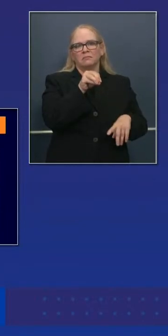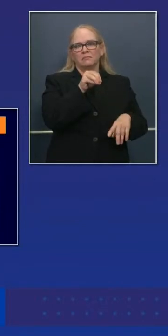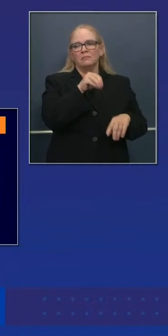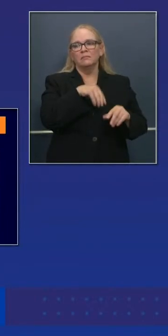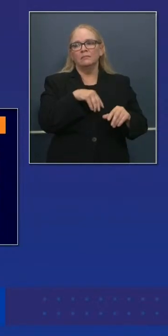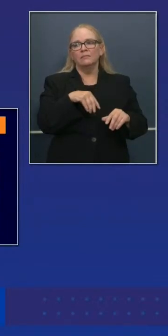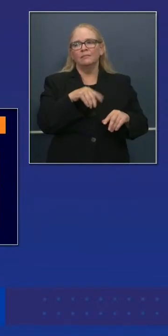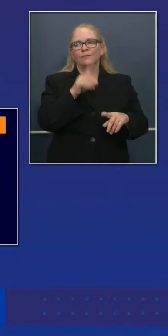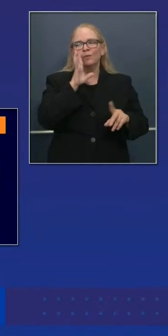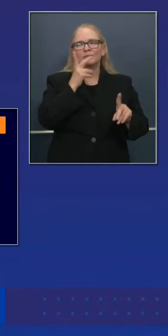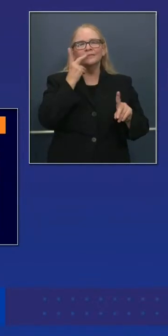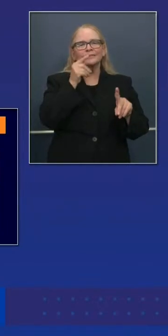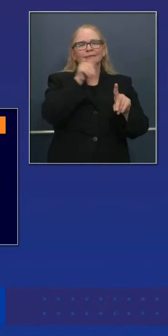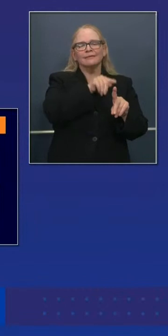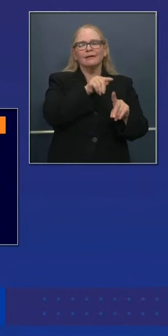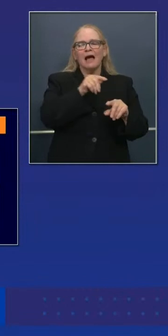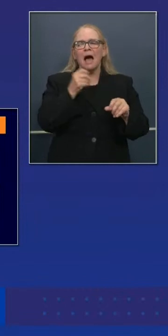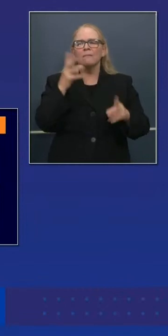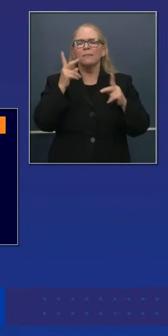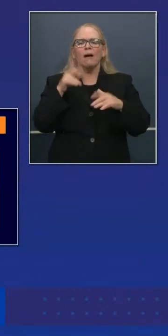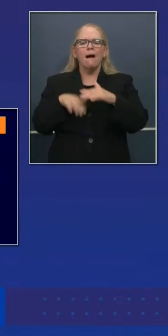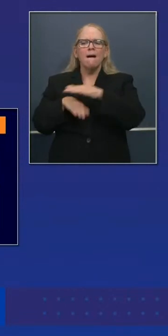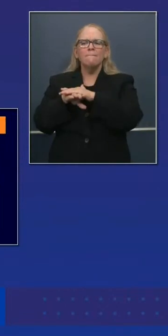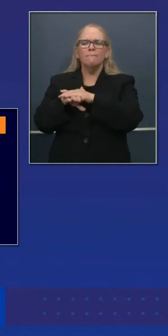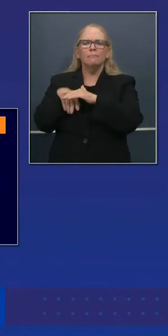You've seen 9% in the